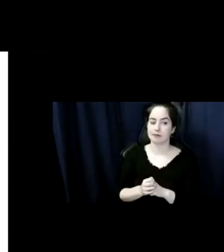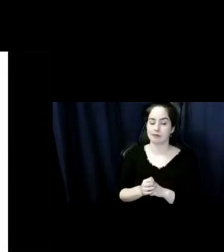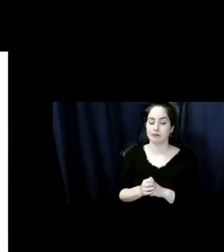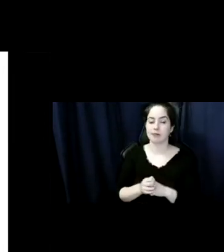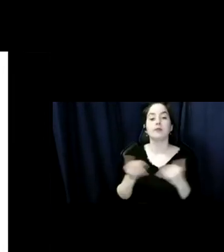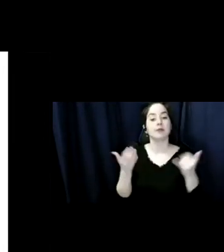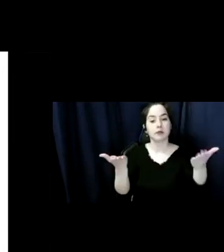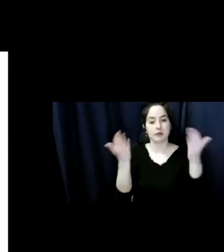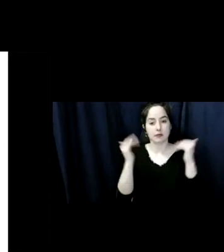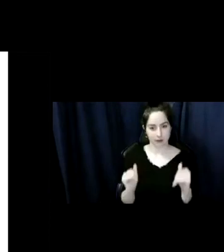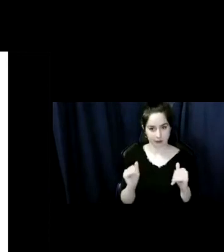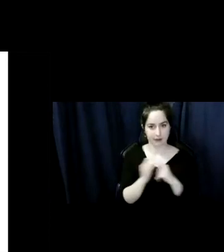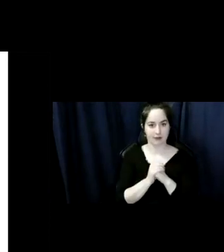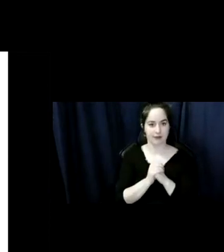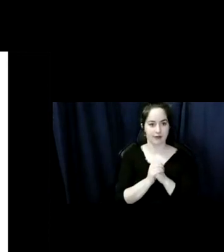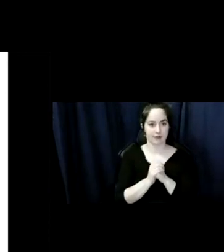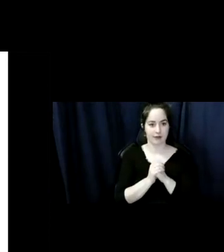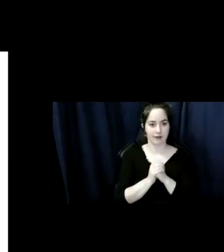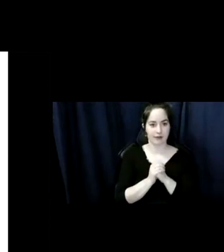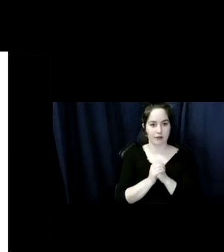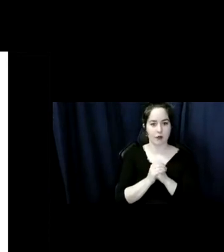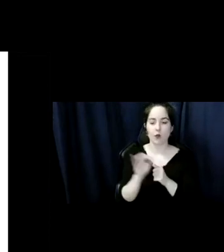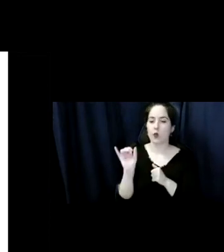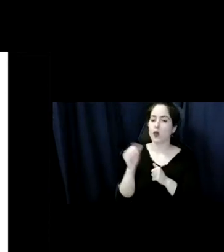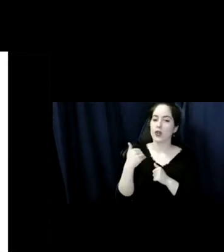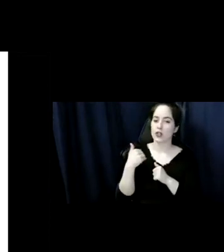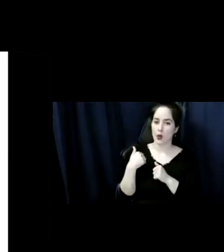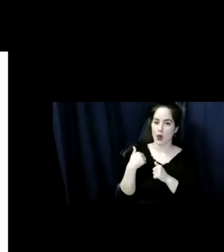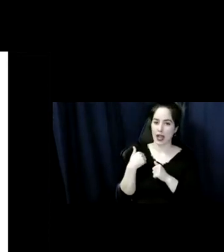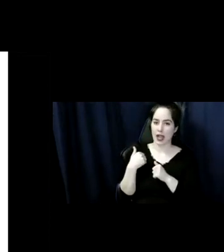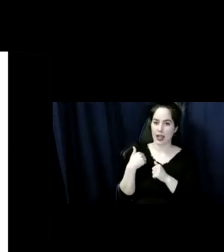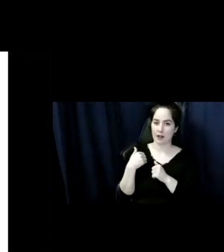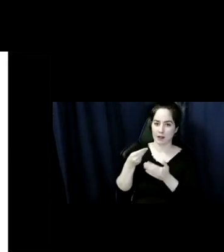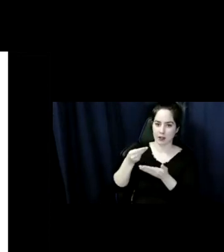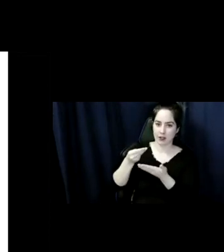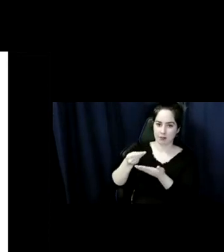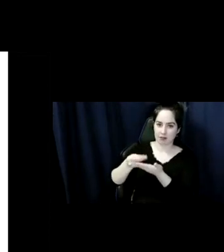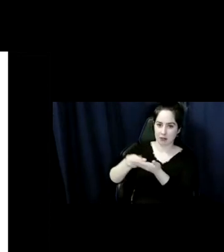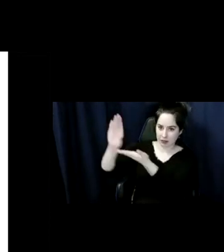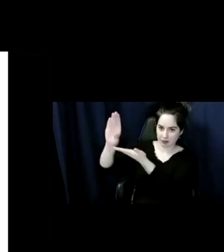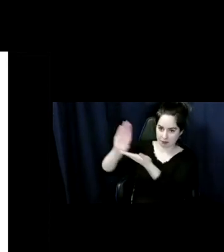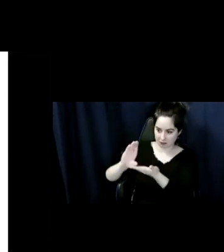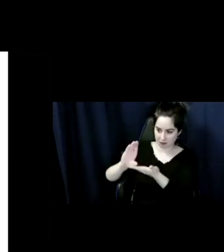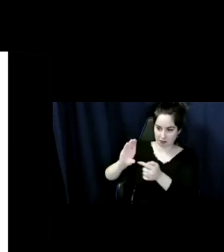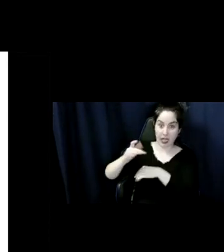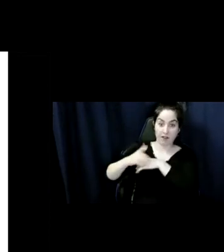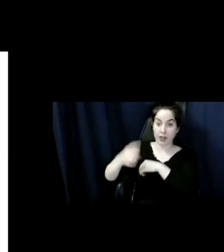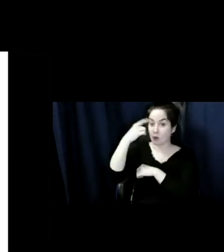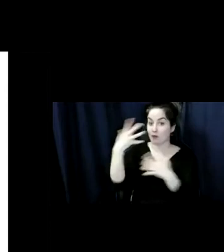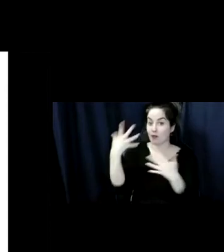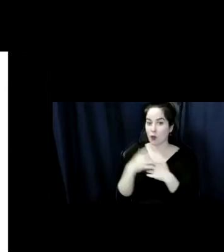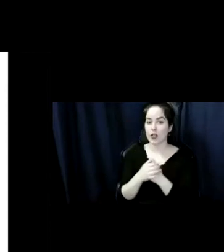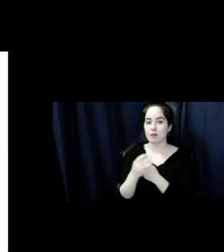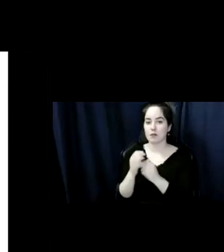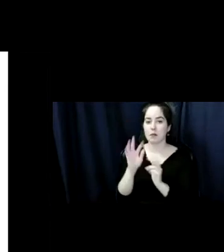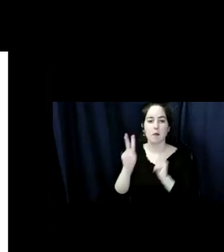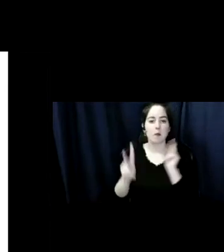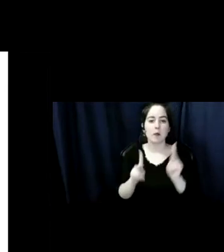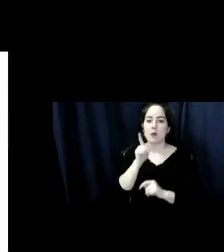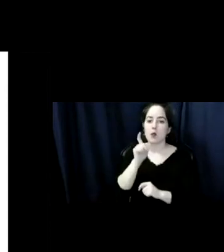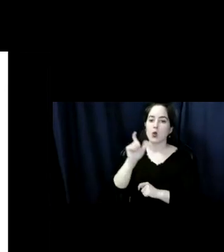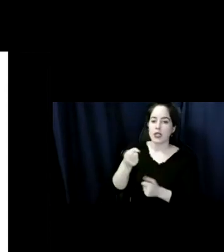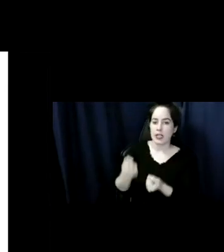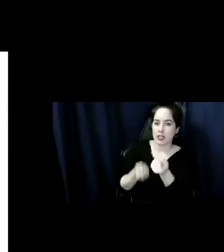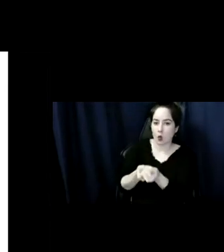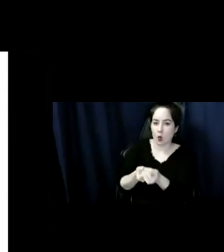have an amount that's available to anyone who needs support in applying for a